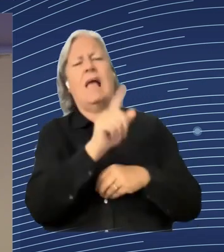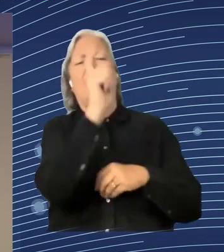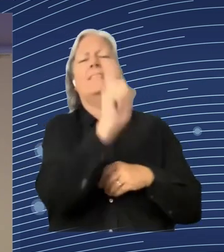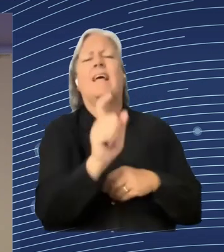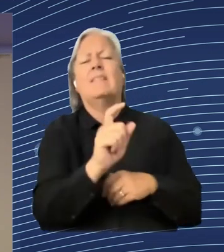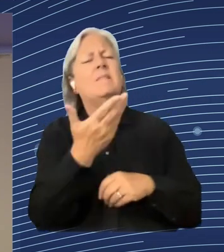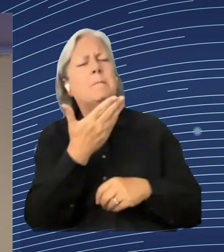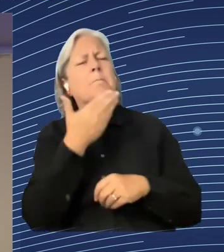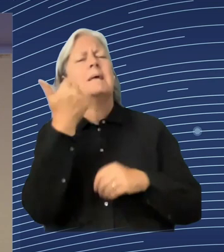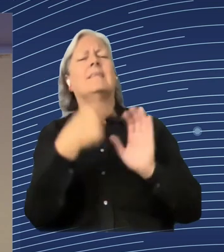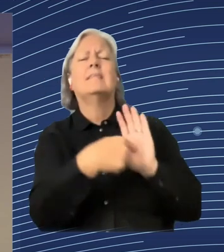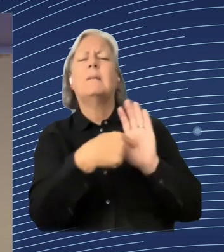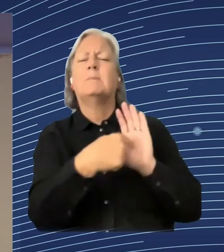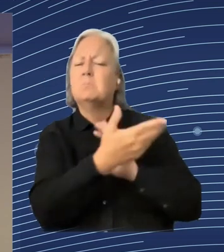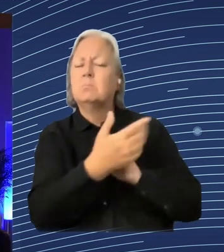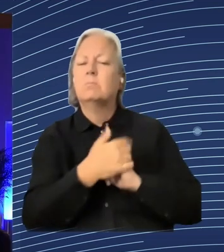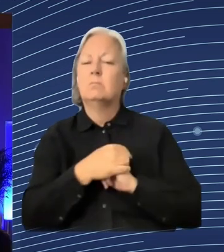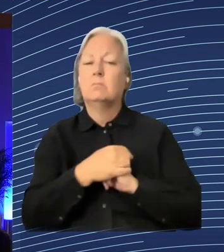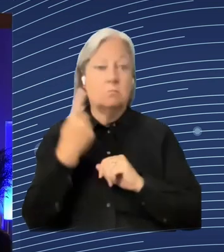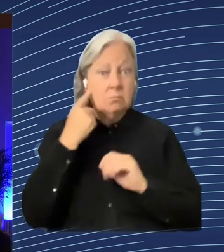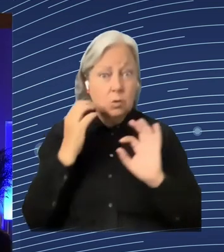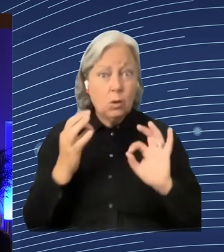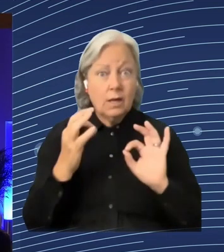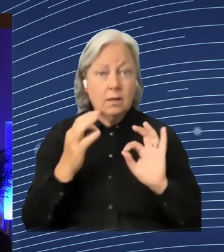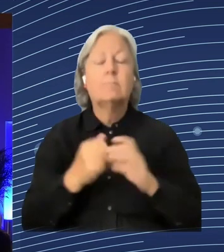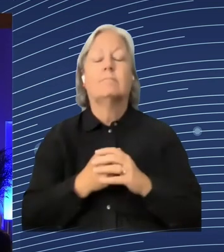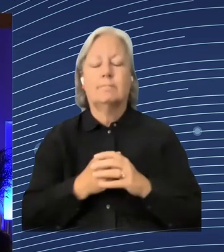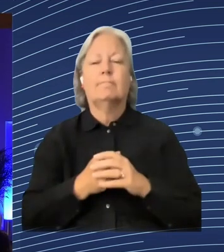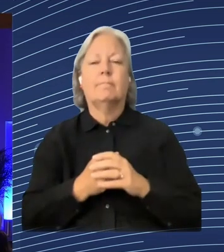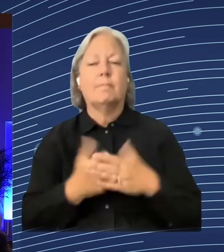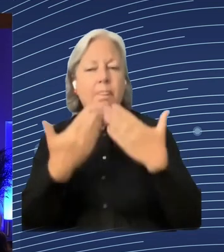Oh, can you hear me? Yeah. Thank you for the question.